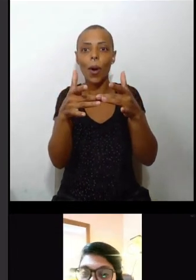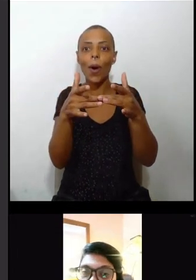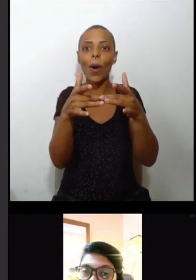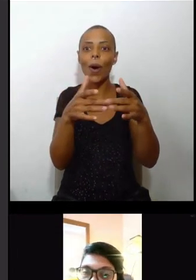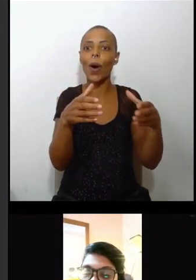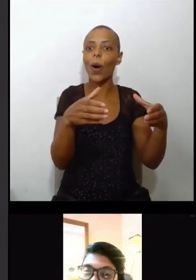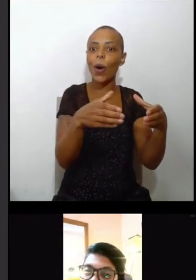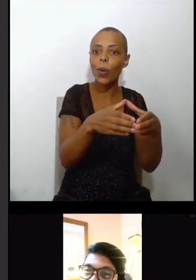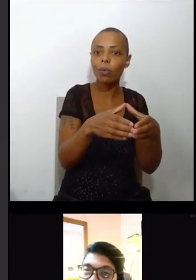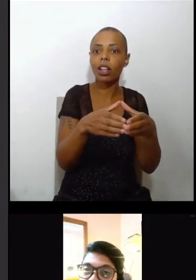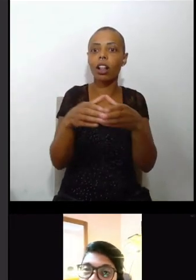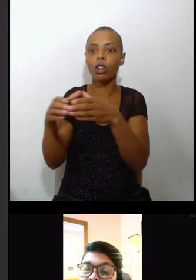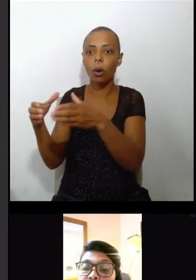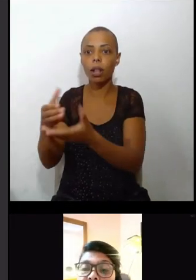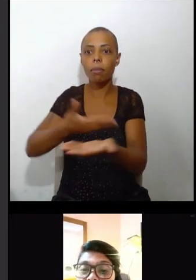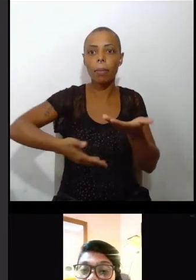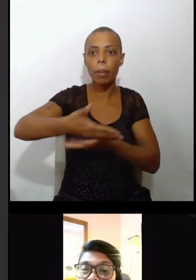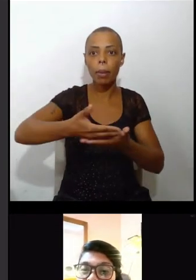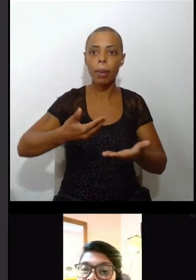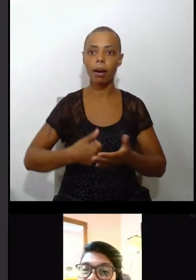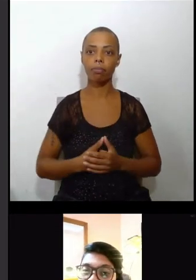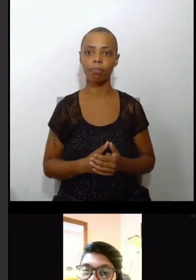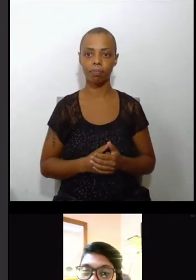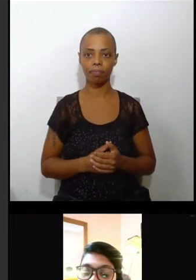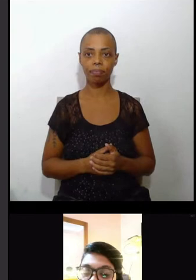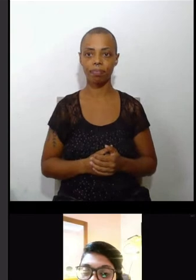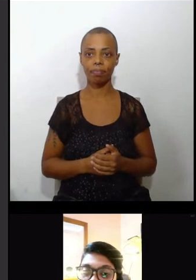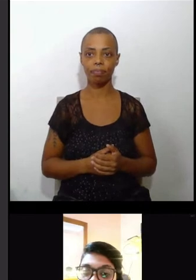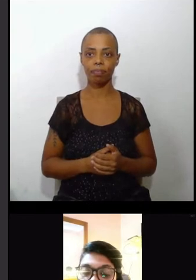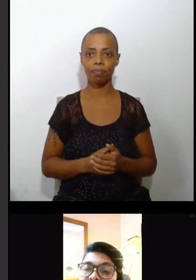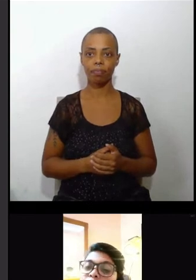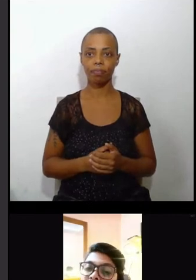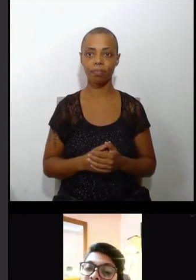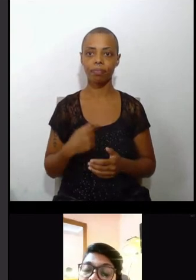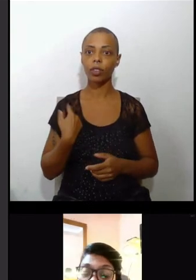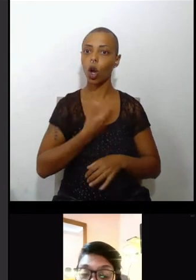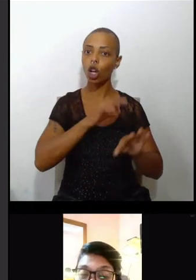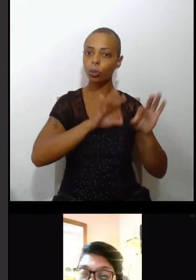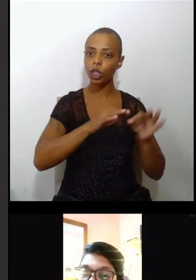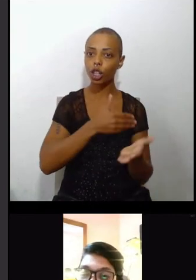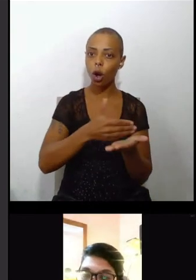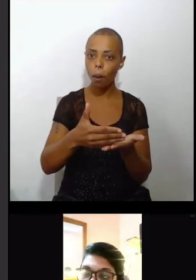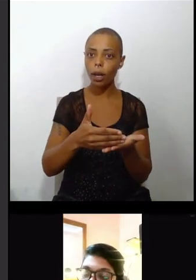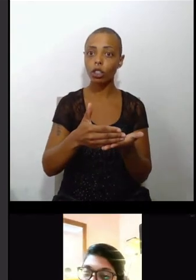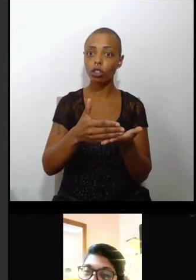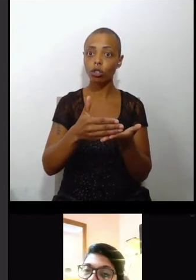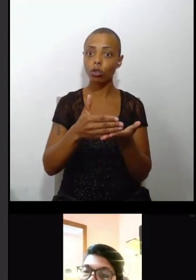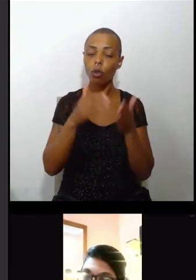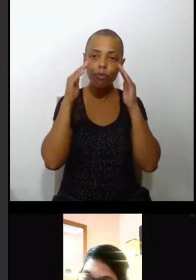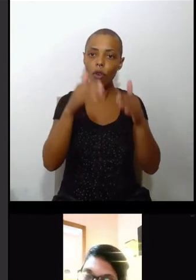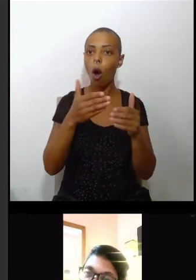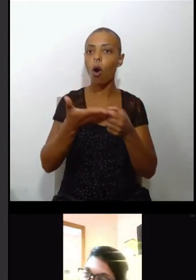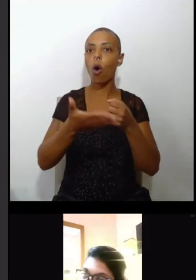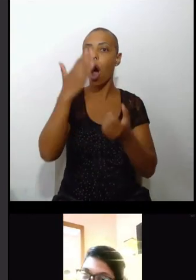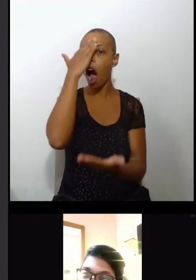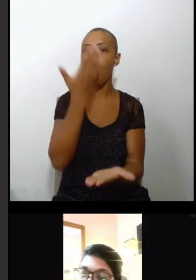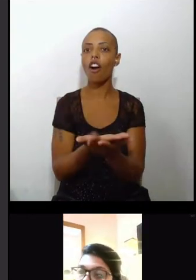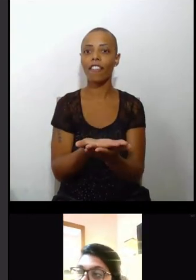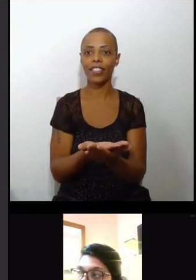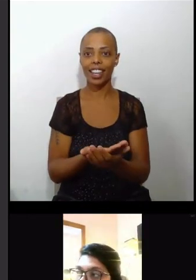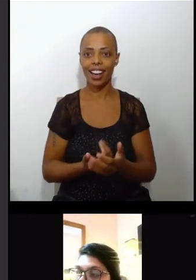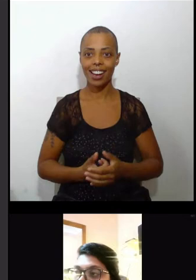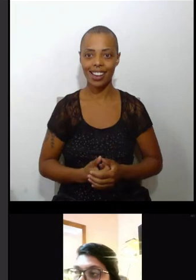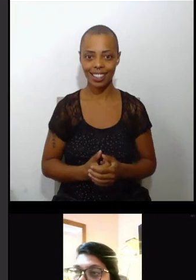with the notion of trust and friendship we continue that as a as a very big and a vital part of our growing